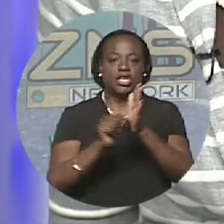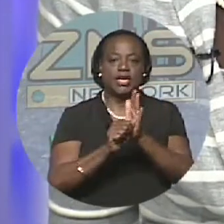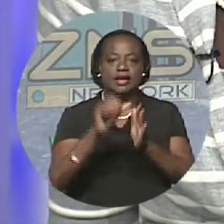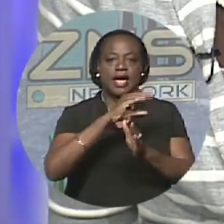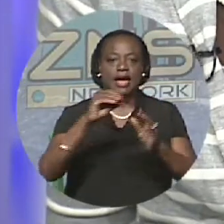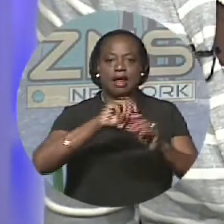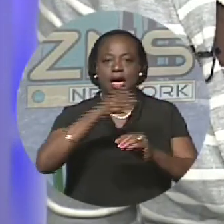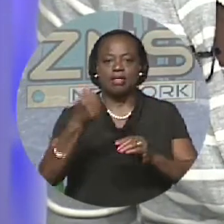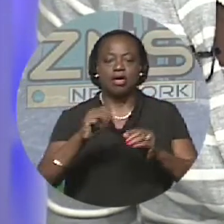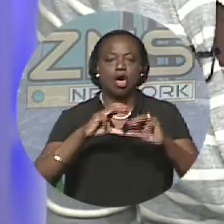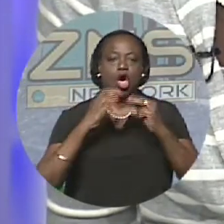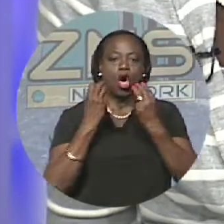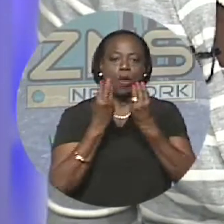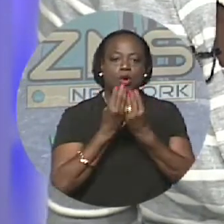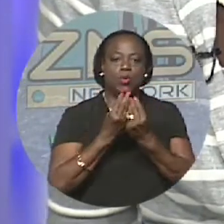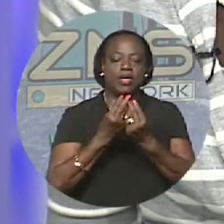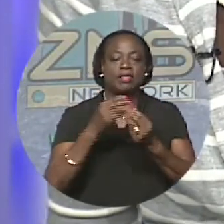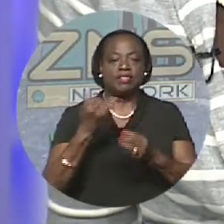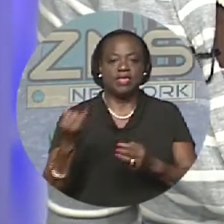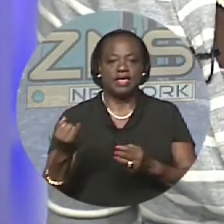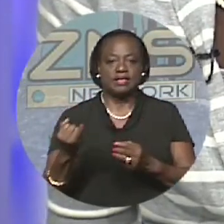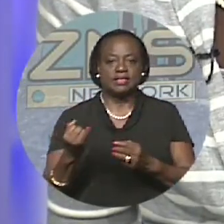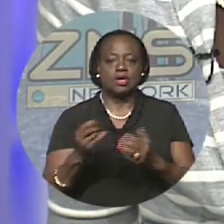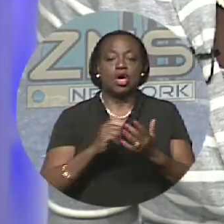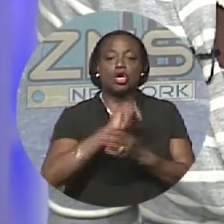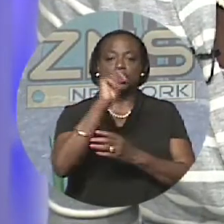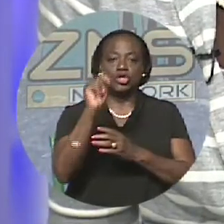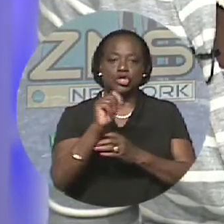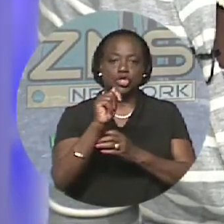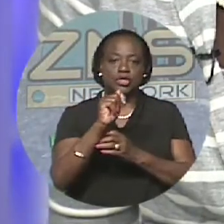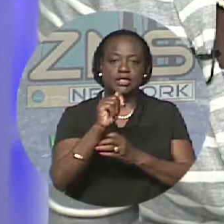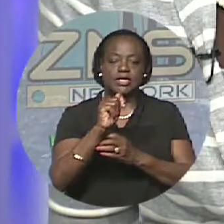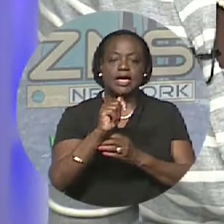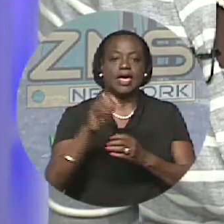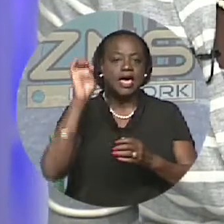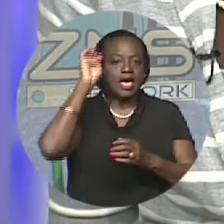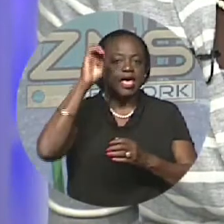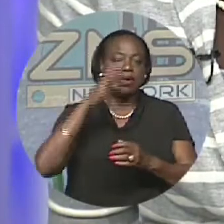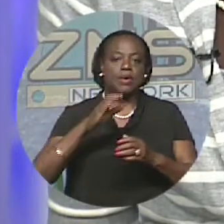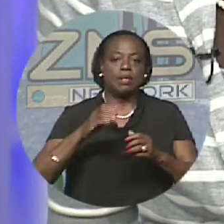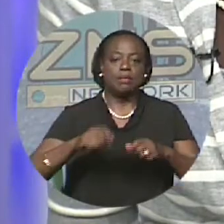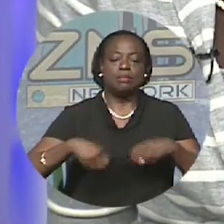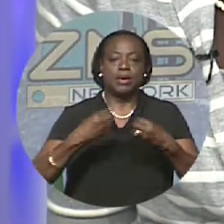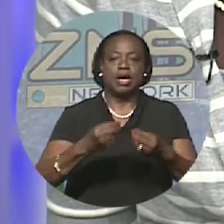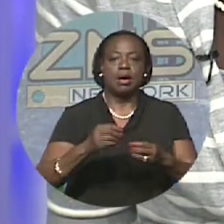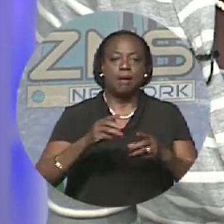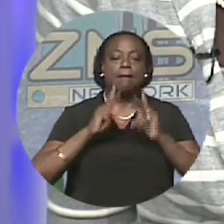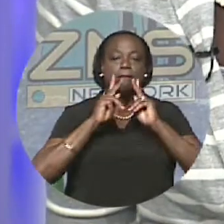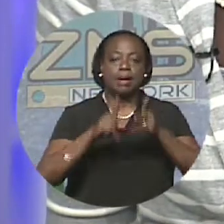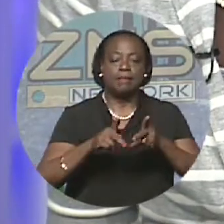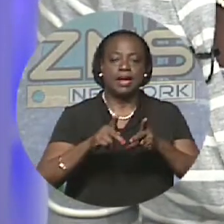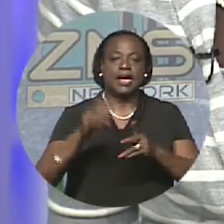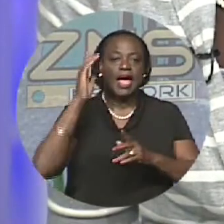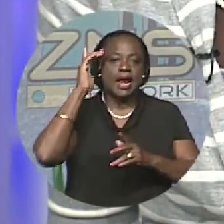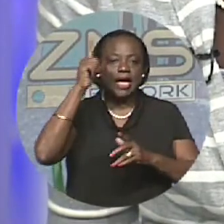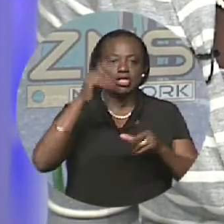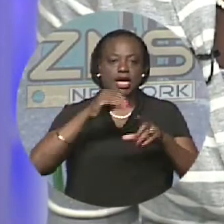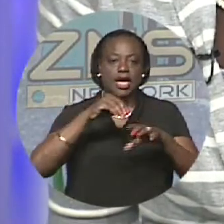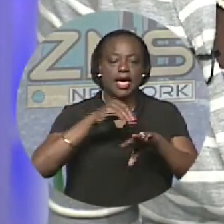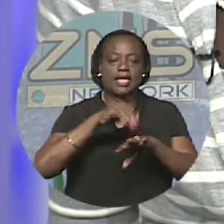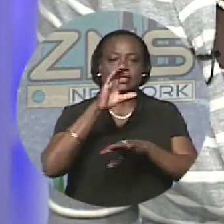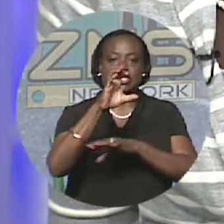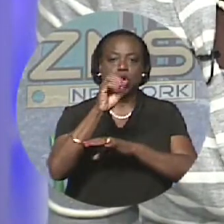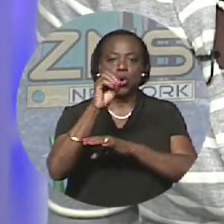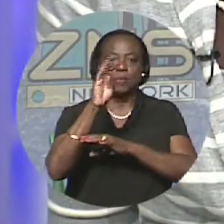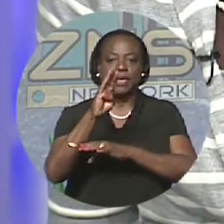Commonwealth issues. On Tuesday, September 30th, Secretary General Sharma will deliver a public lecture on youth in the Commonwealth at the College of the Bahamas